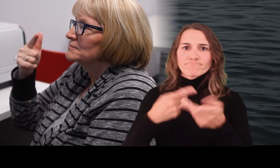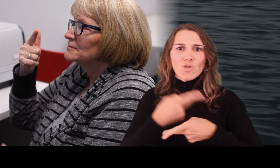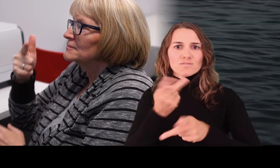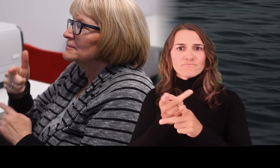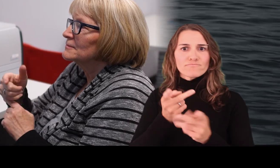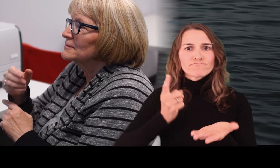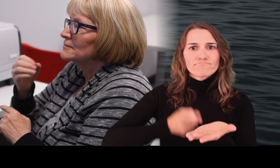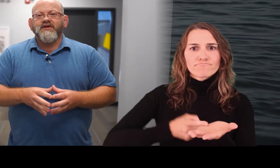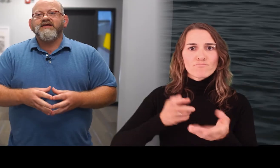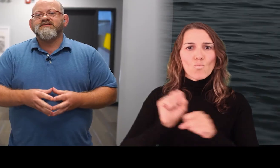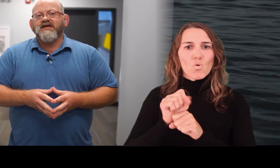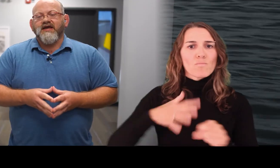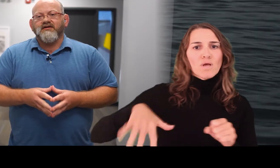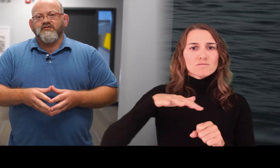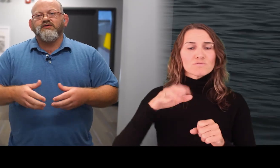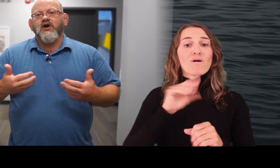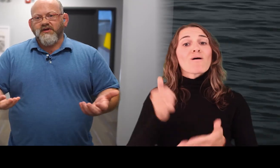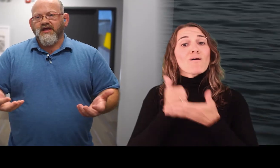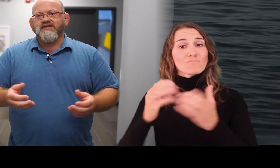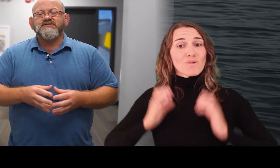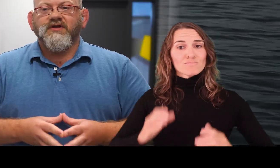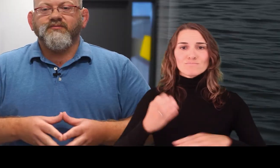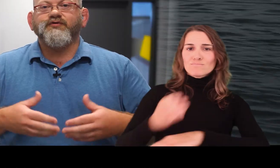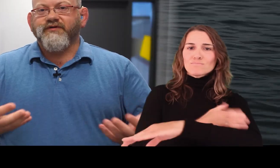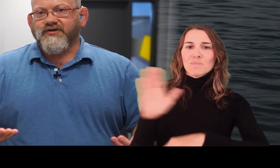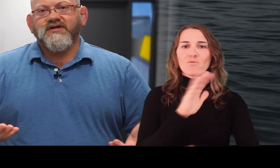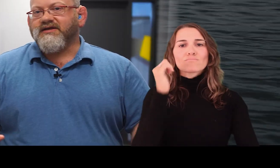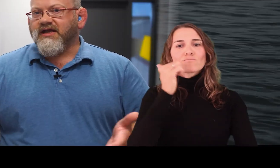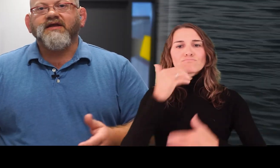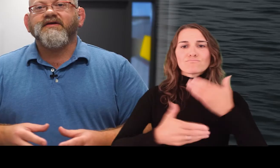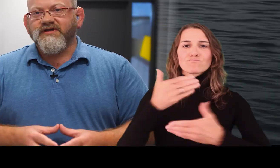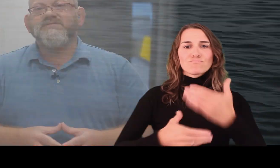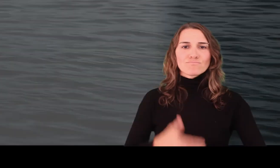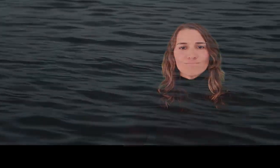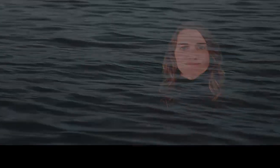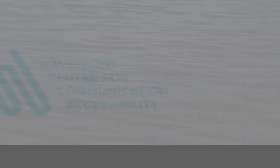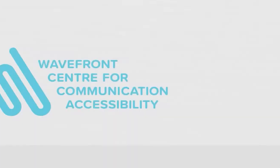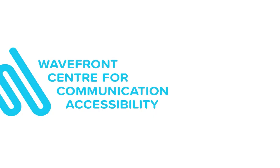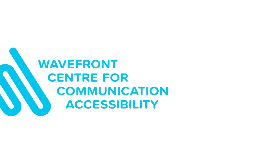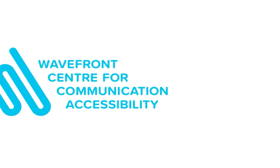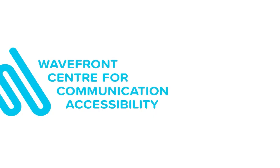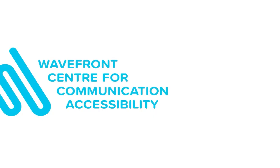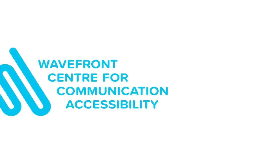have a productive workplace and also help clients improve their day-to-day activity.